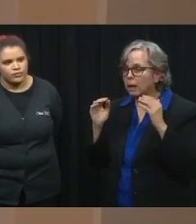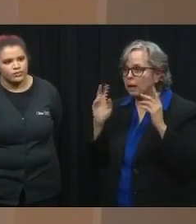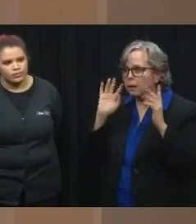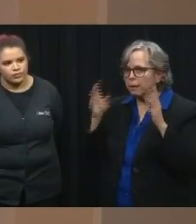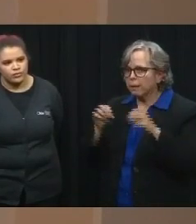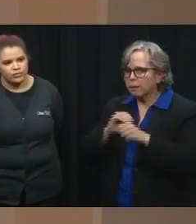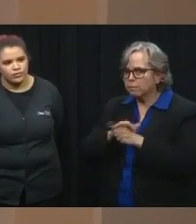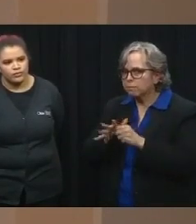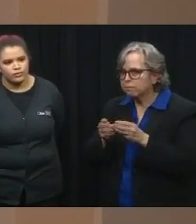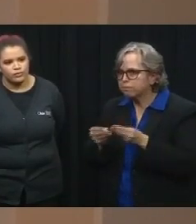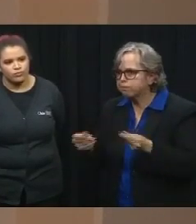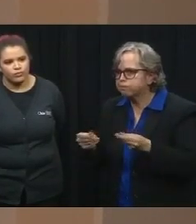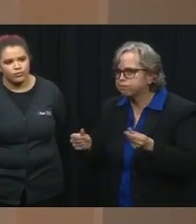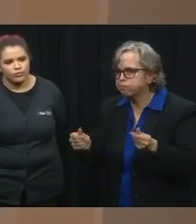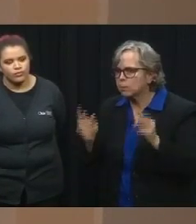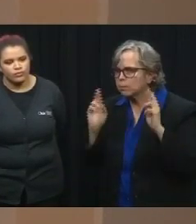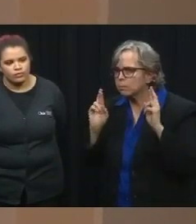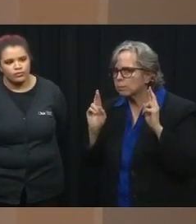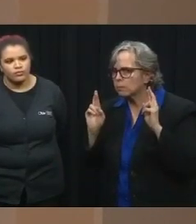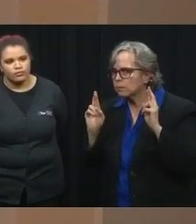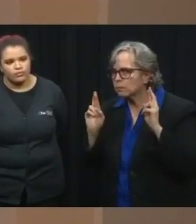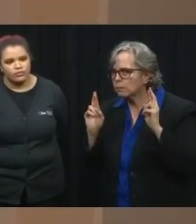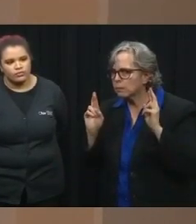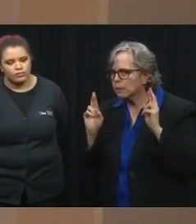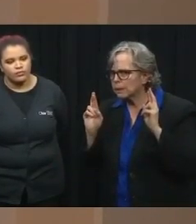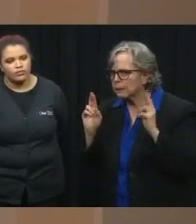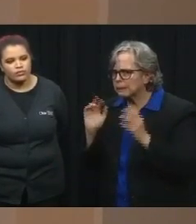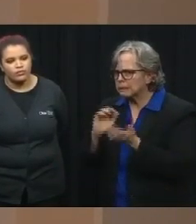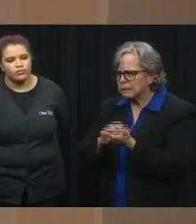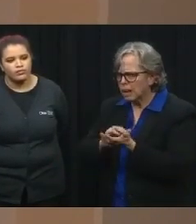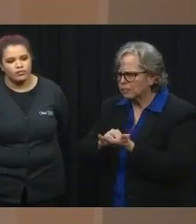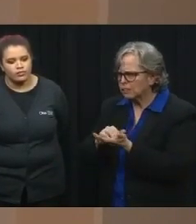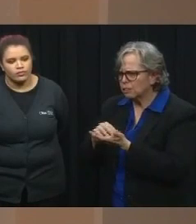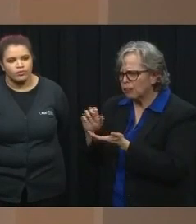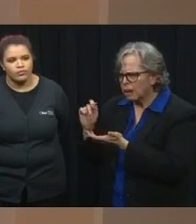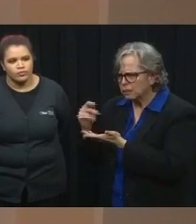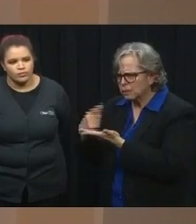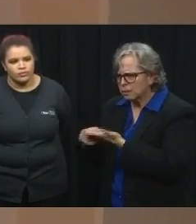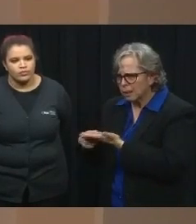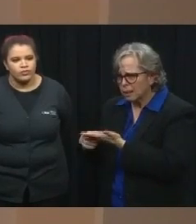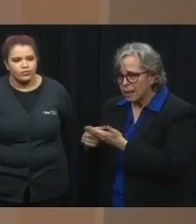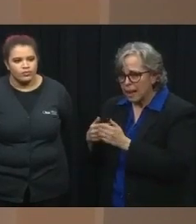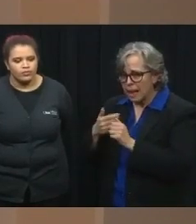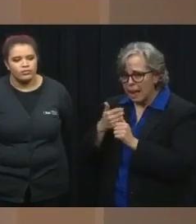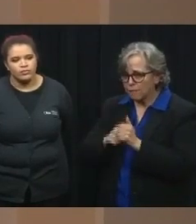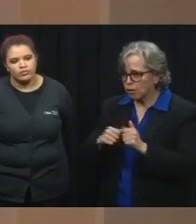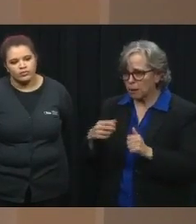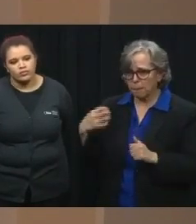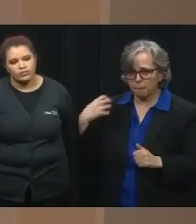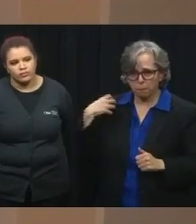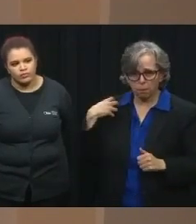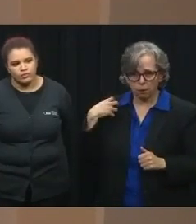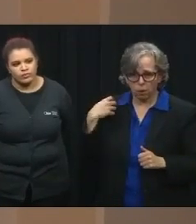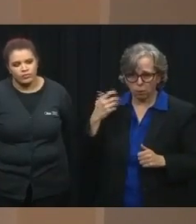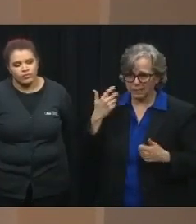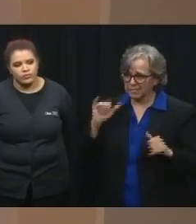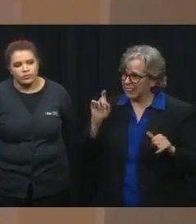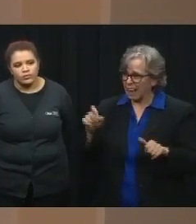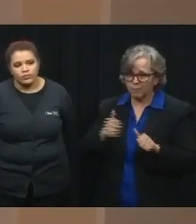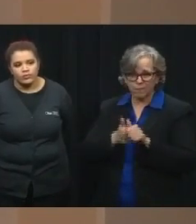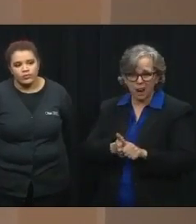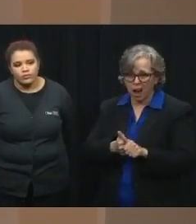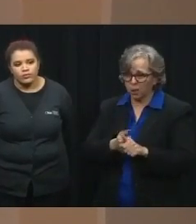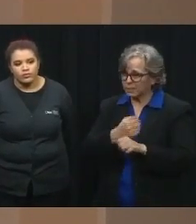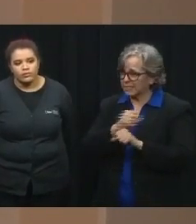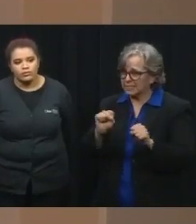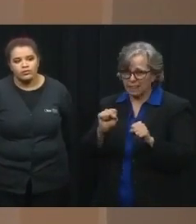earlier today, that every employer is still going to have to follow these safe standards even after we go